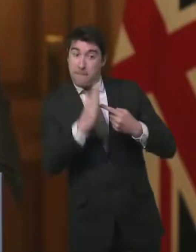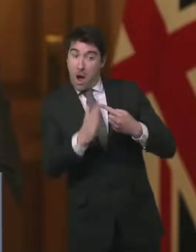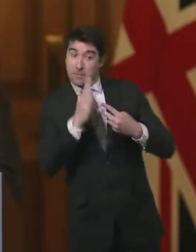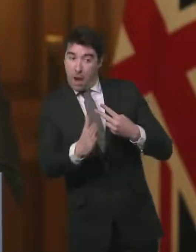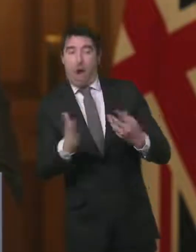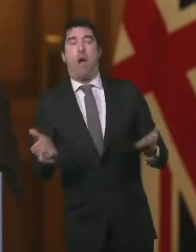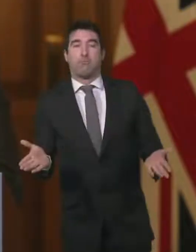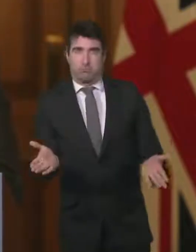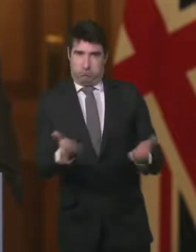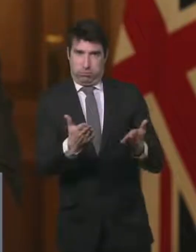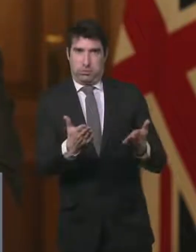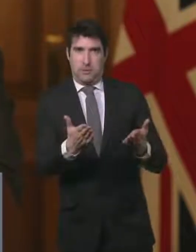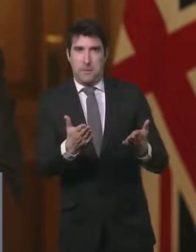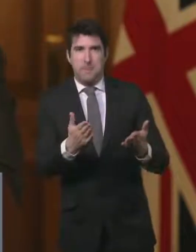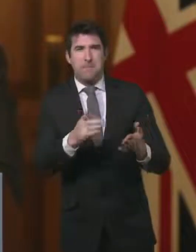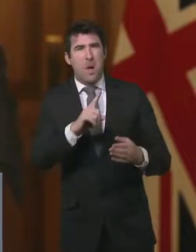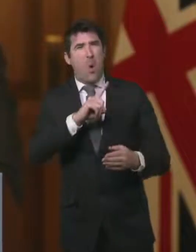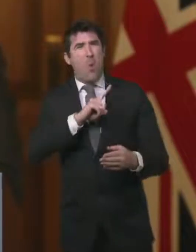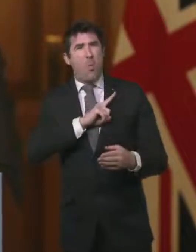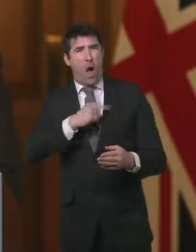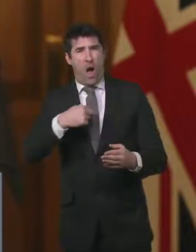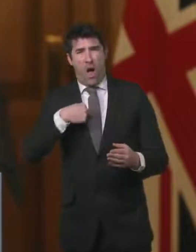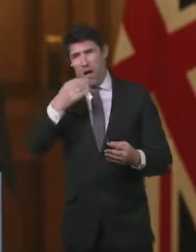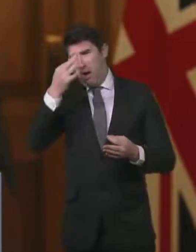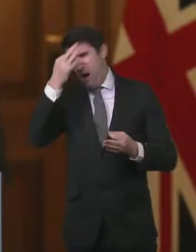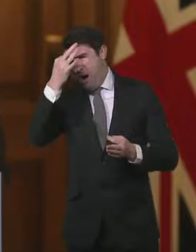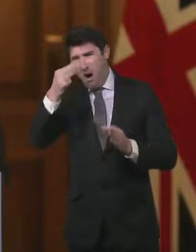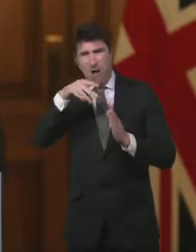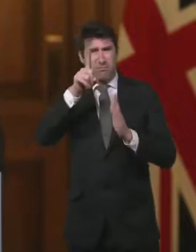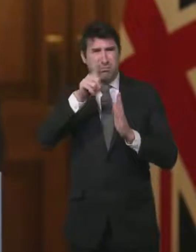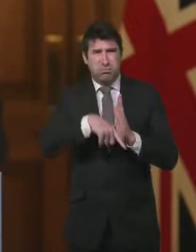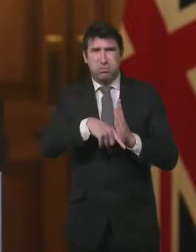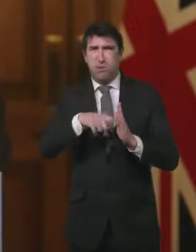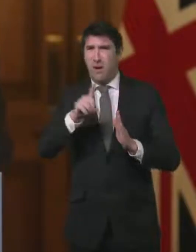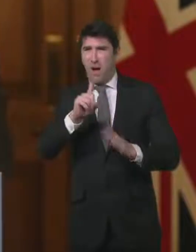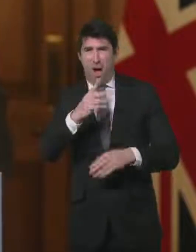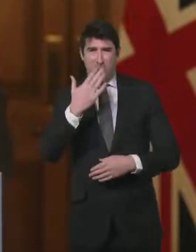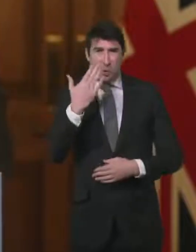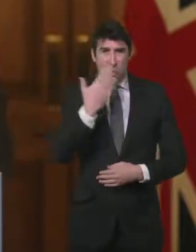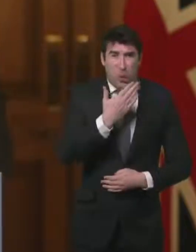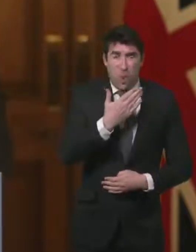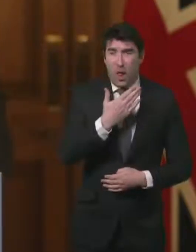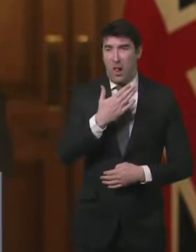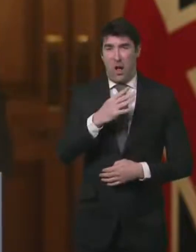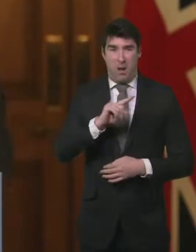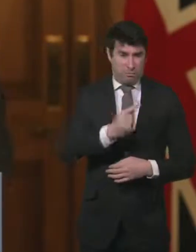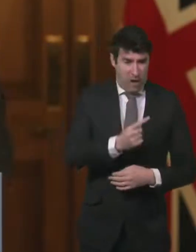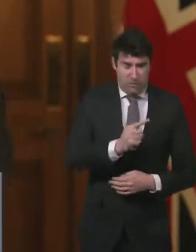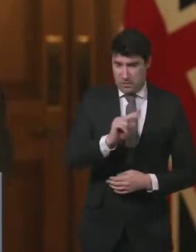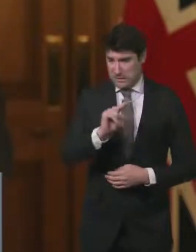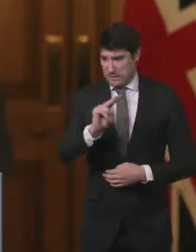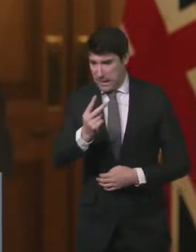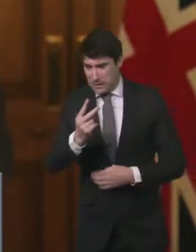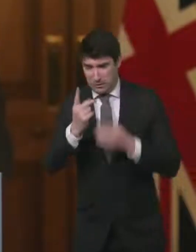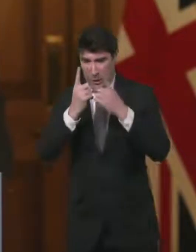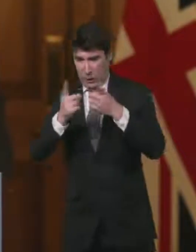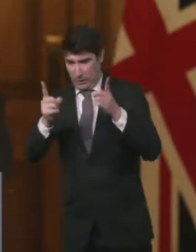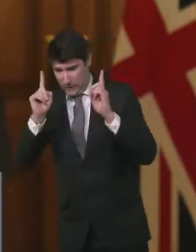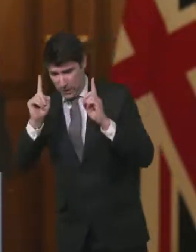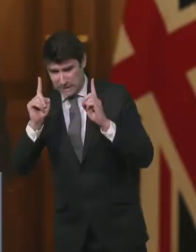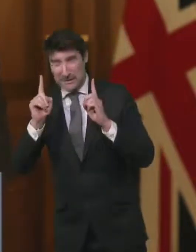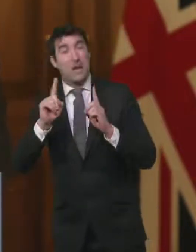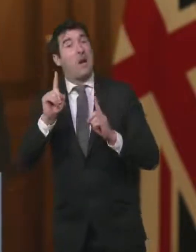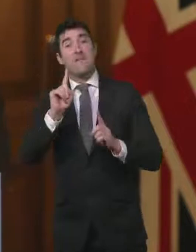NHS. And for that very reason, I must ask you to follow the rules where you